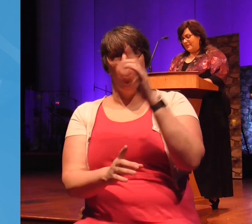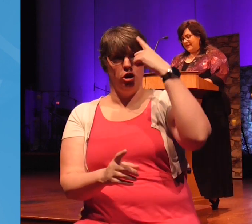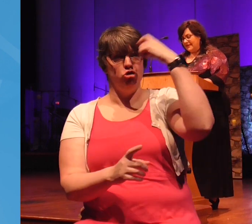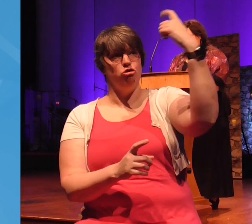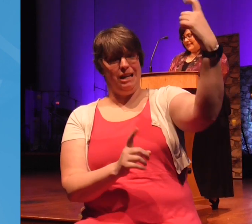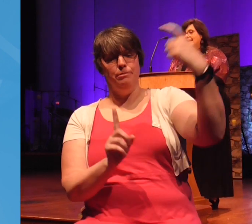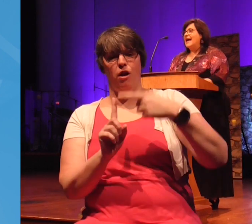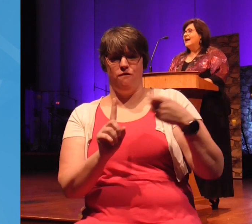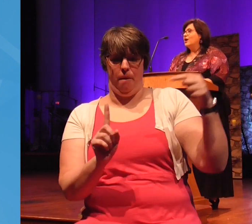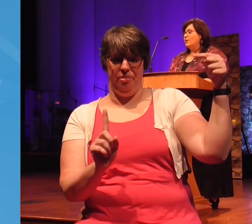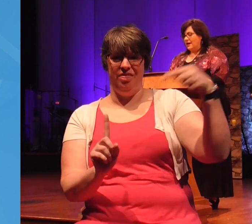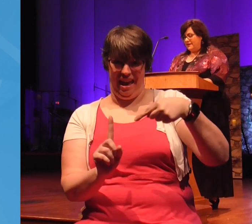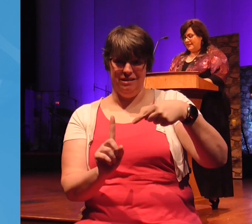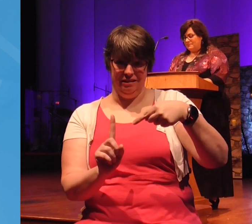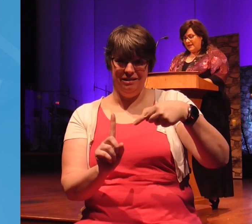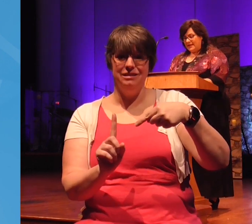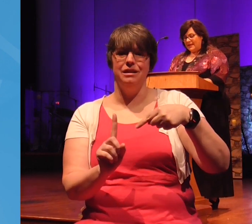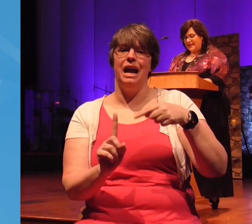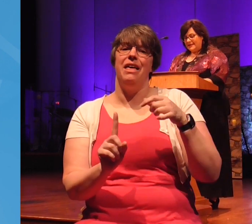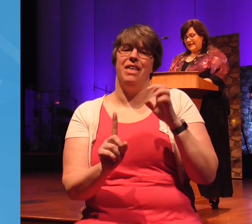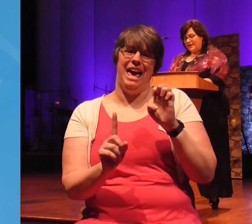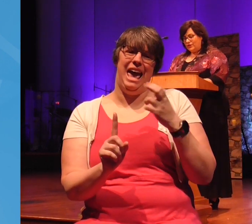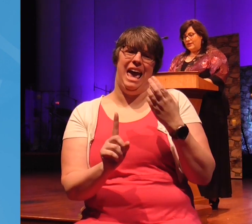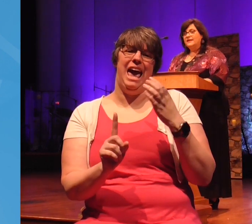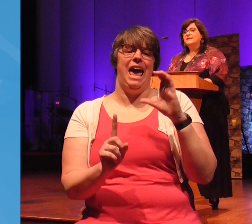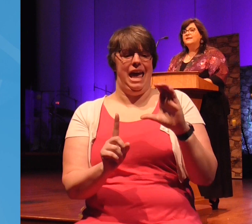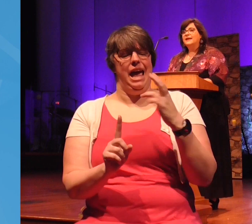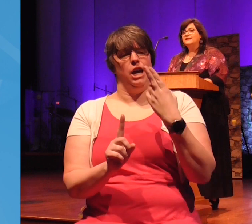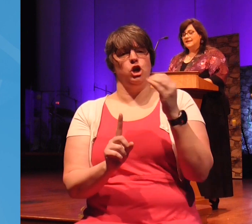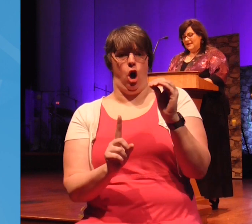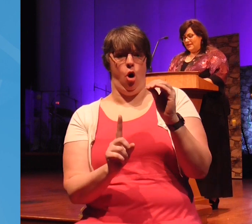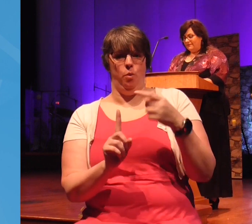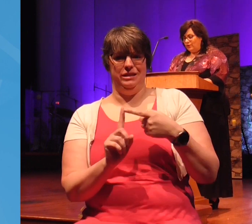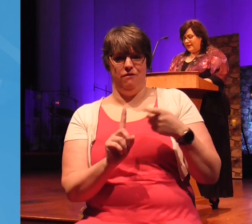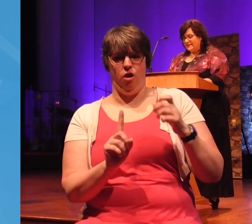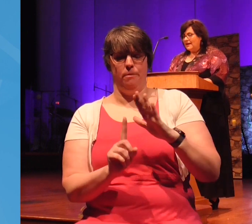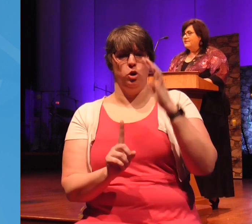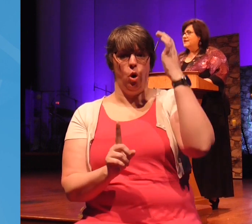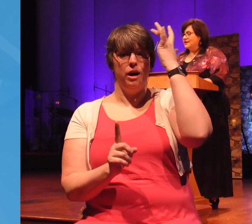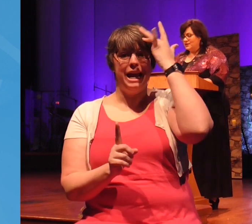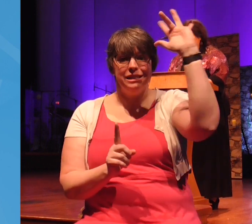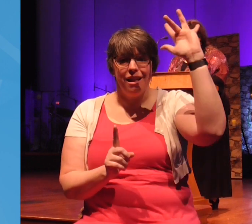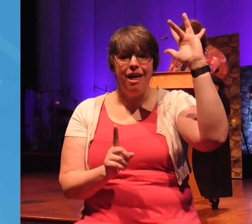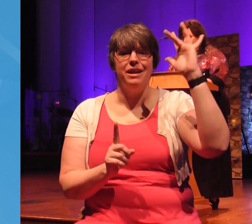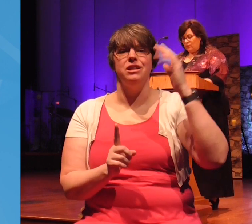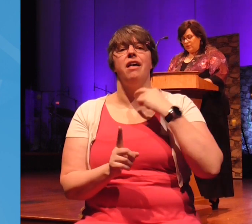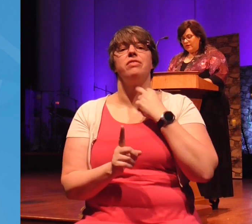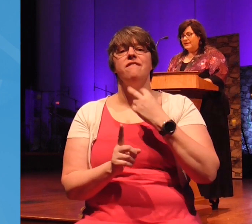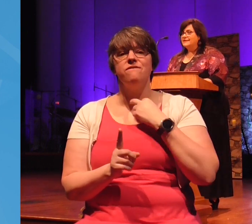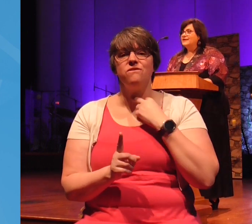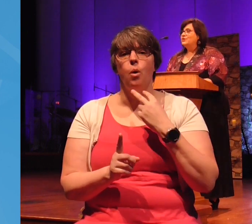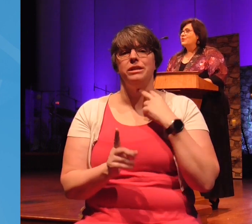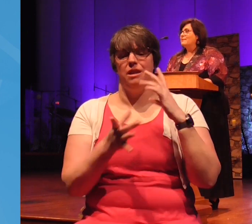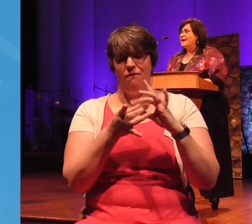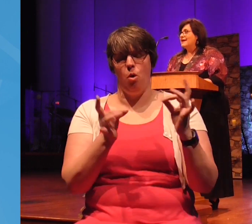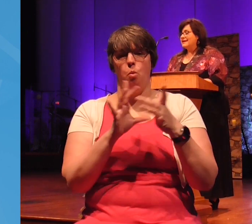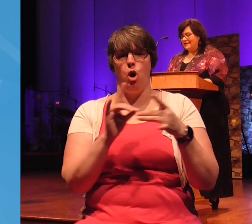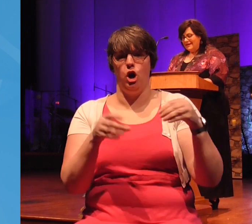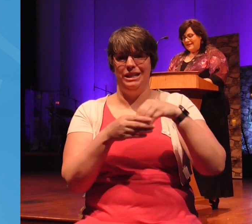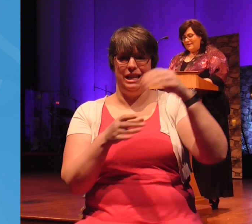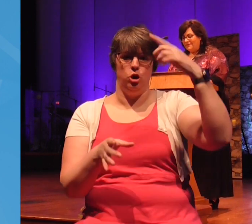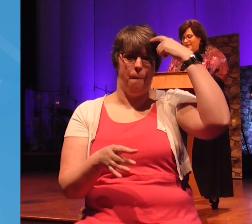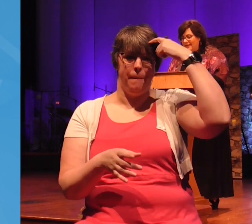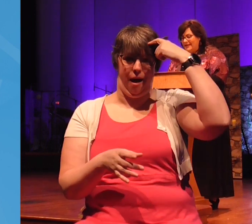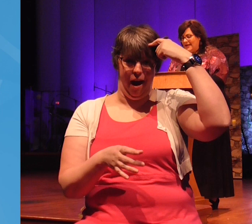come from it. The echo of its being is in your intellect. The voice of its unspoken word is in your